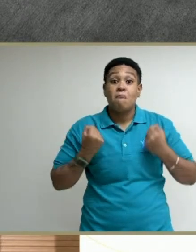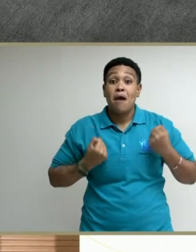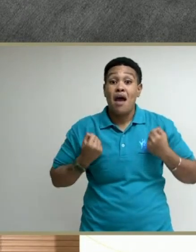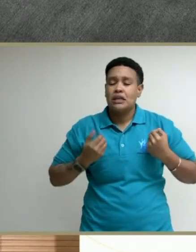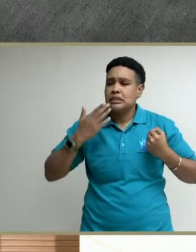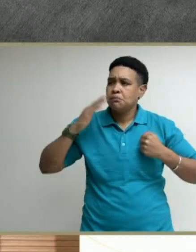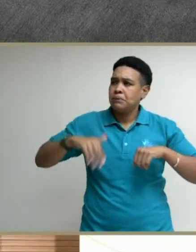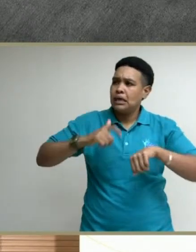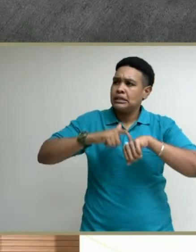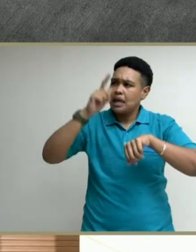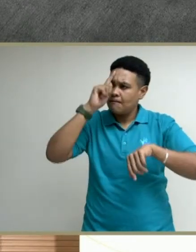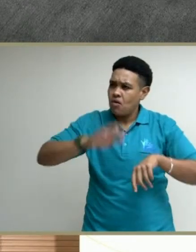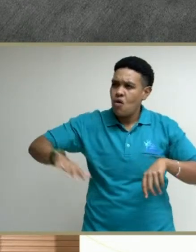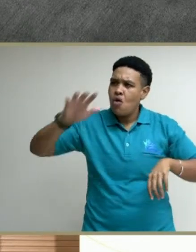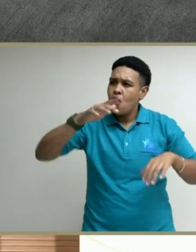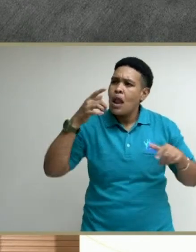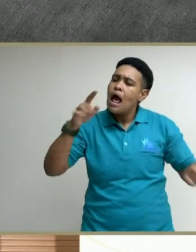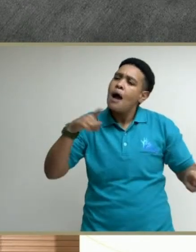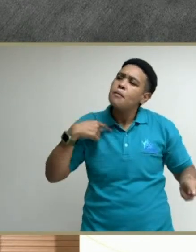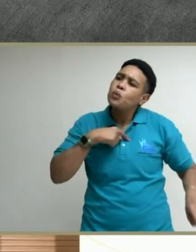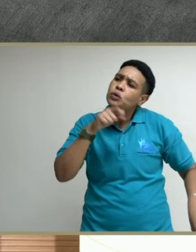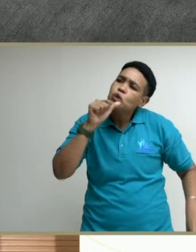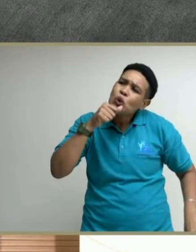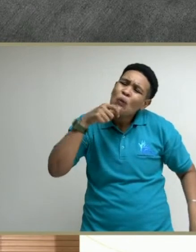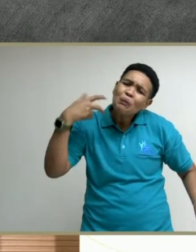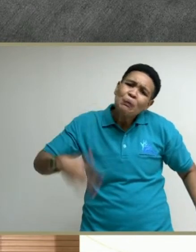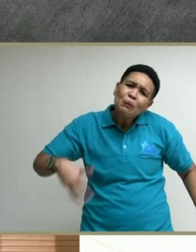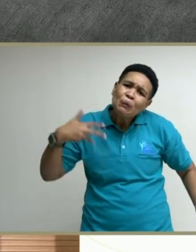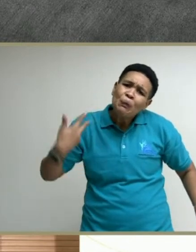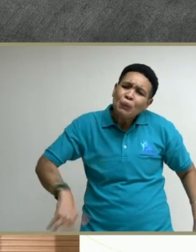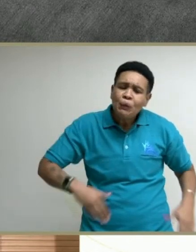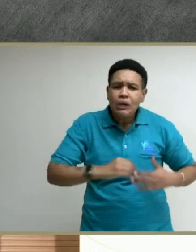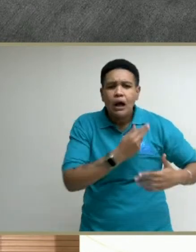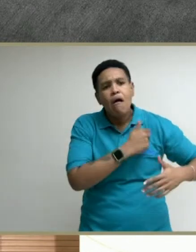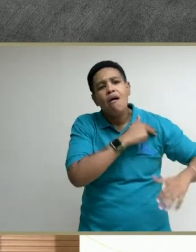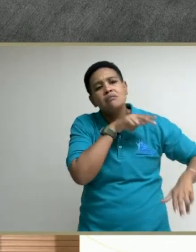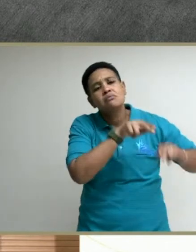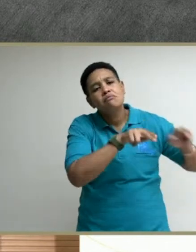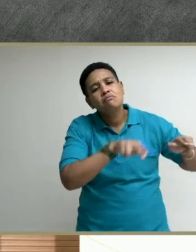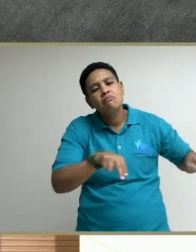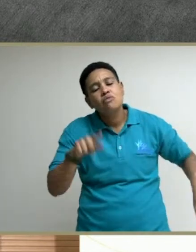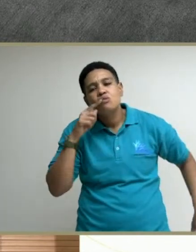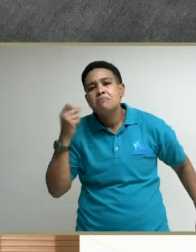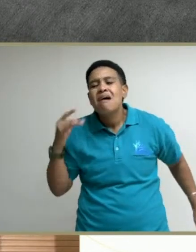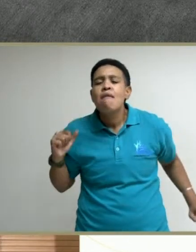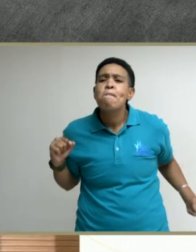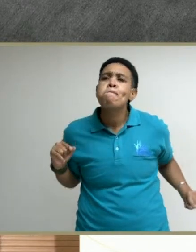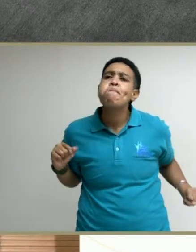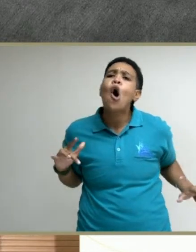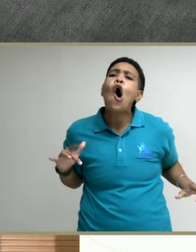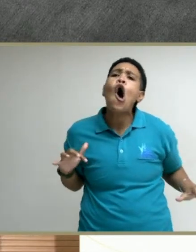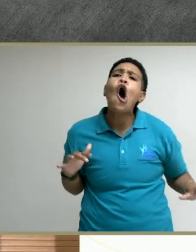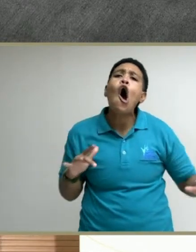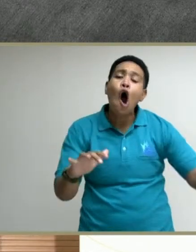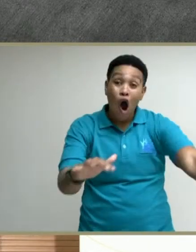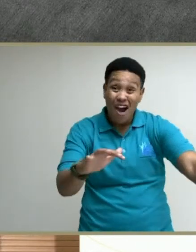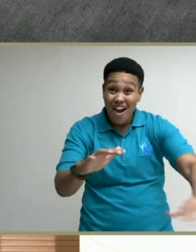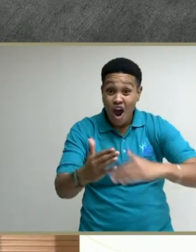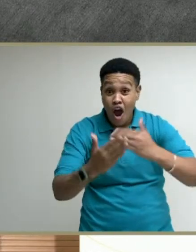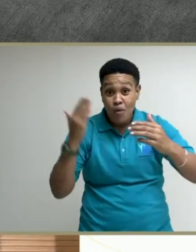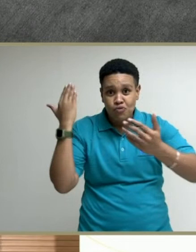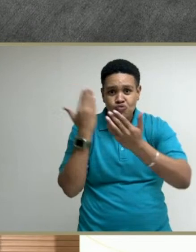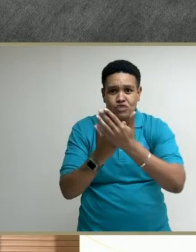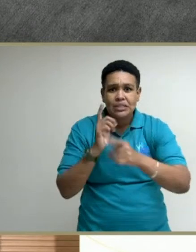bad time for us. We were suffering greatly in our hospitals. We almost touched a point where we